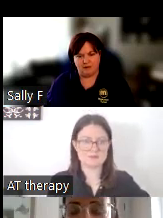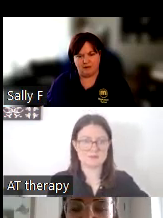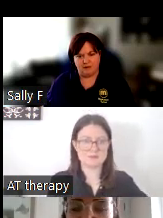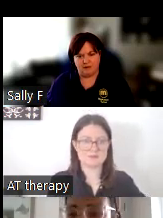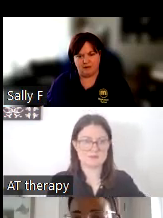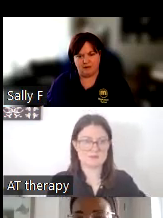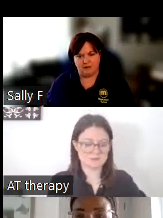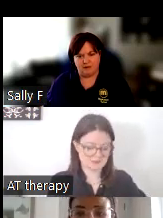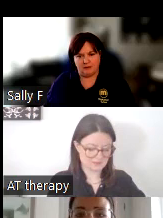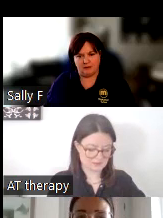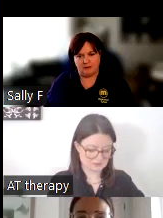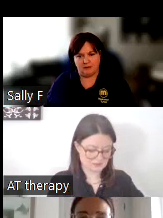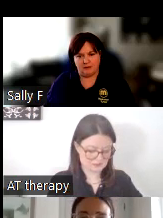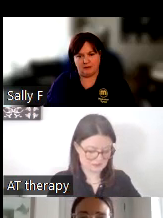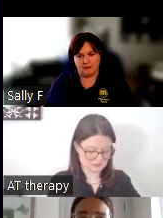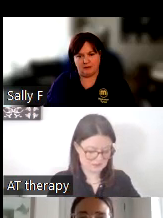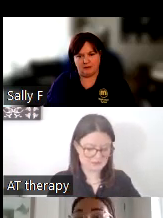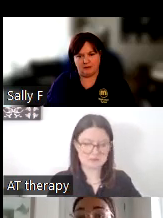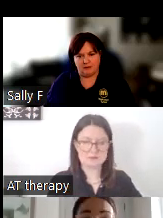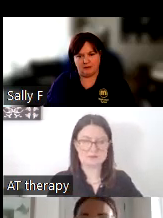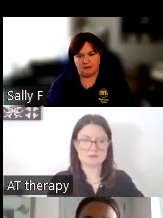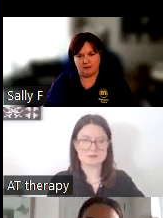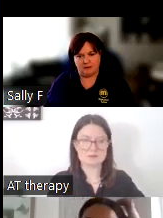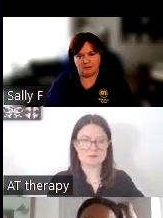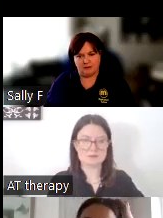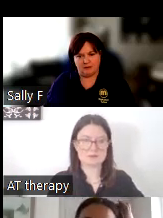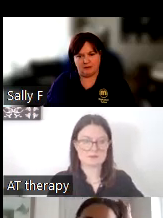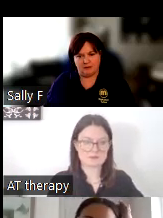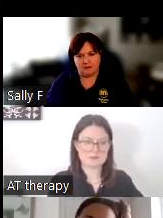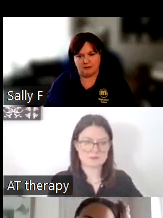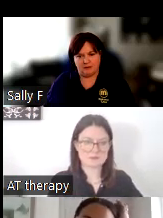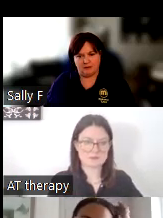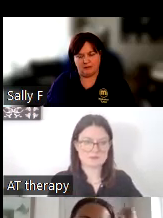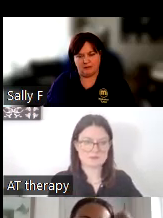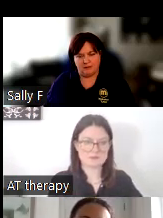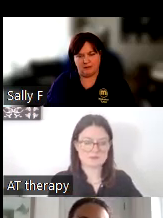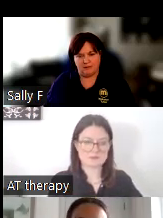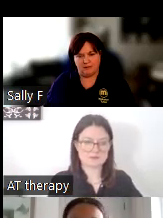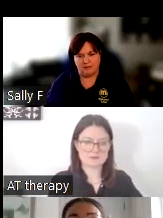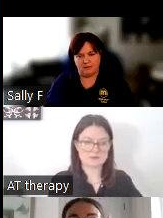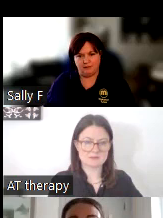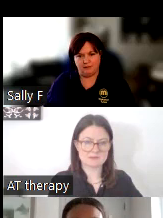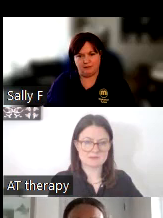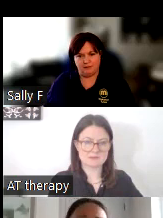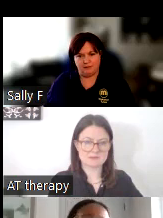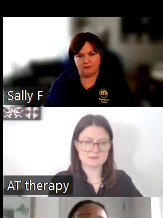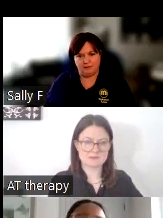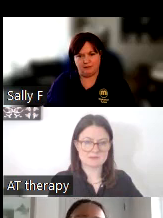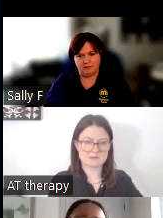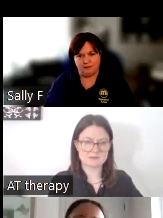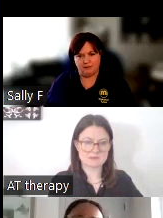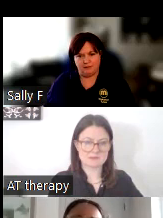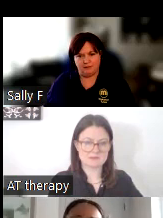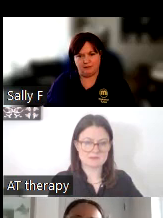language, they really struggled to be able to give the narrative of what had happened. So she'd been doing narrative therapy, and